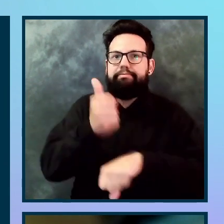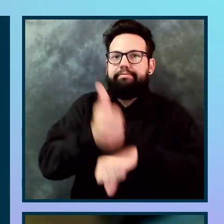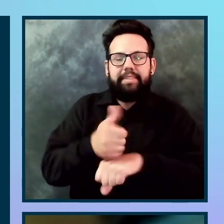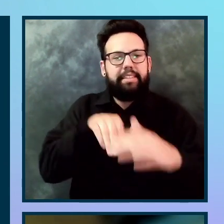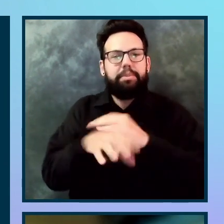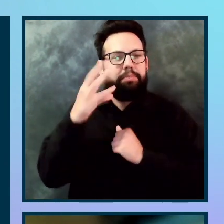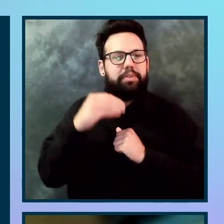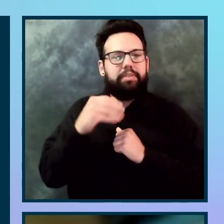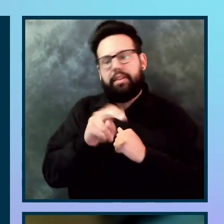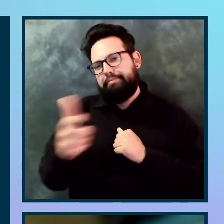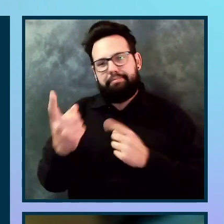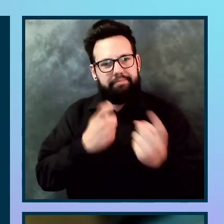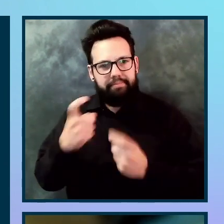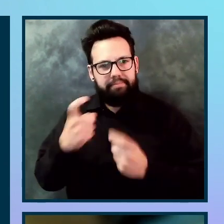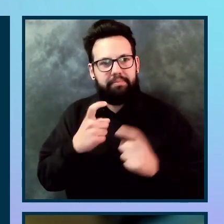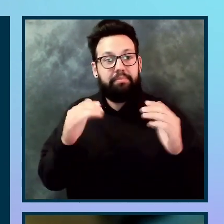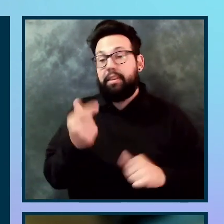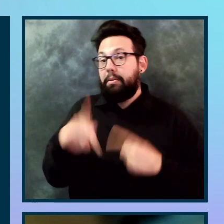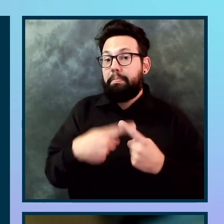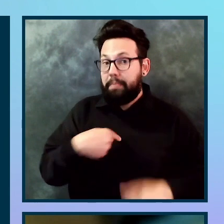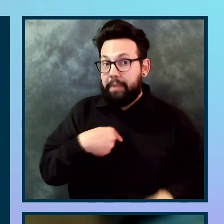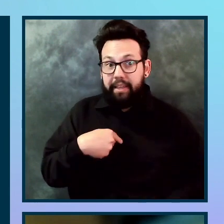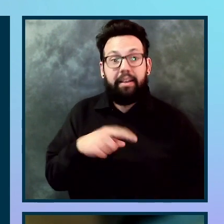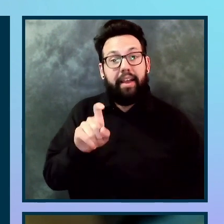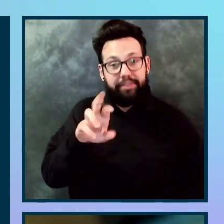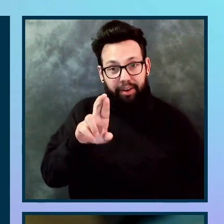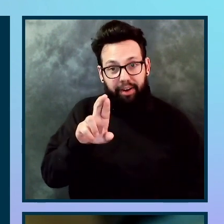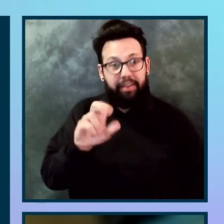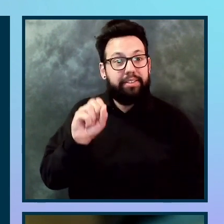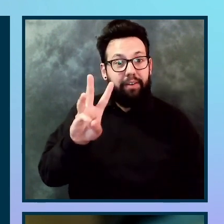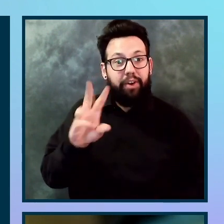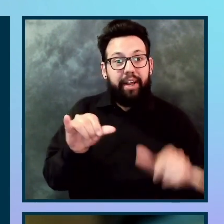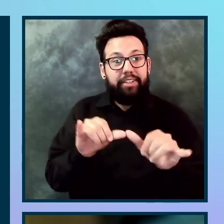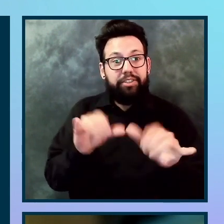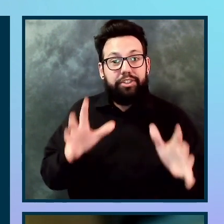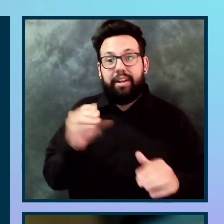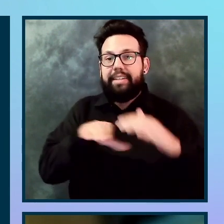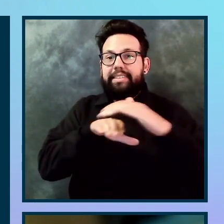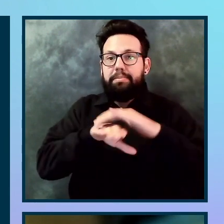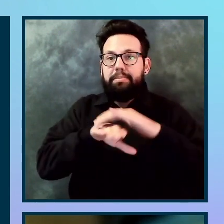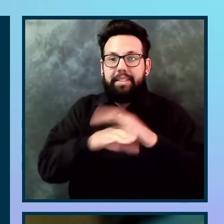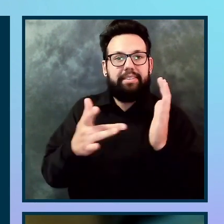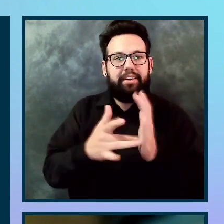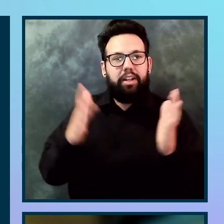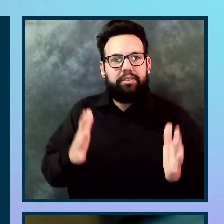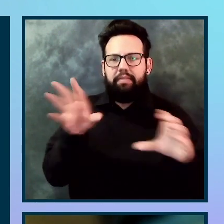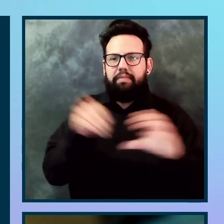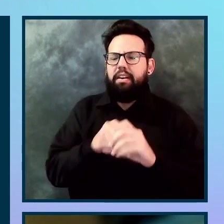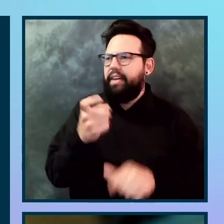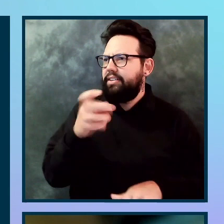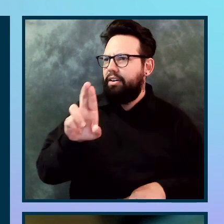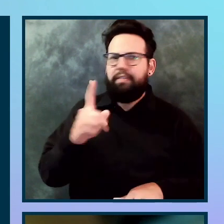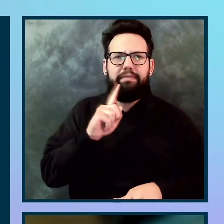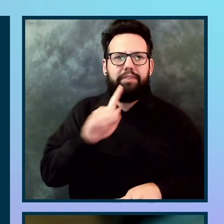So a little bit about me. I am an XR software engineer and an accessibility technologist. I've been in the XR industry for 6